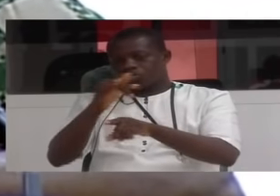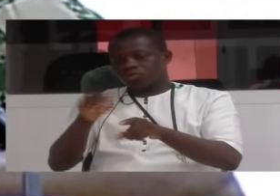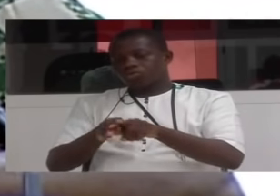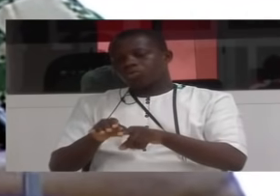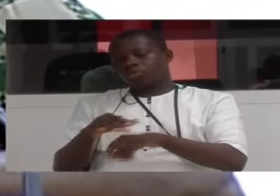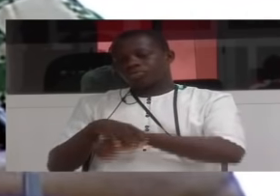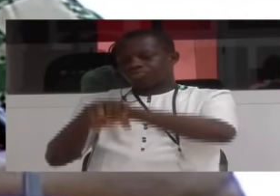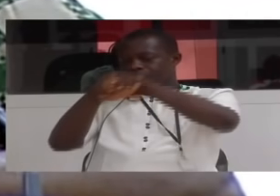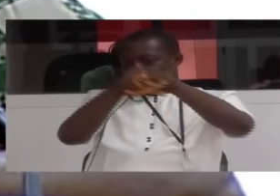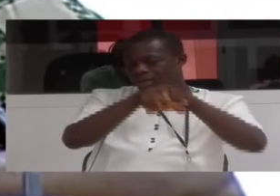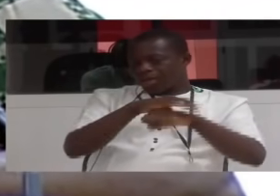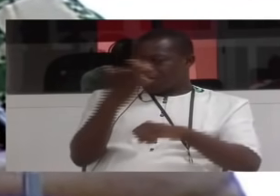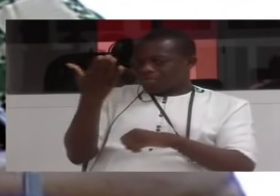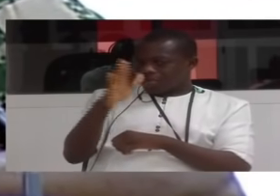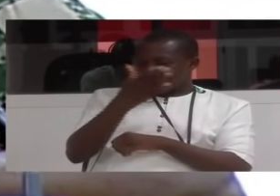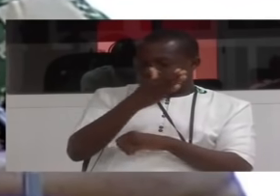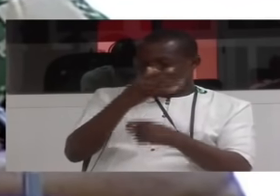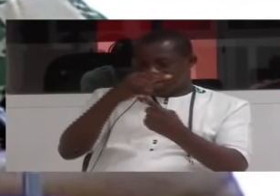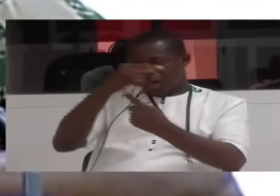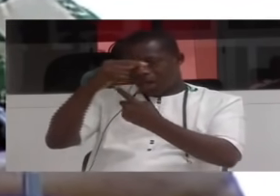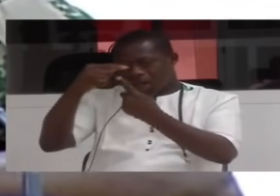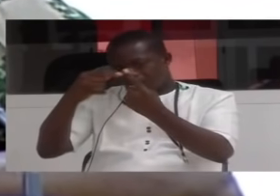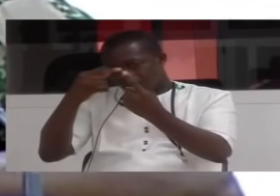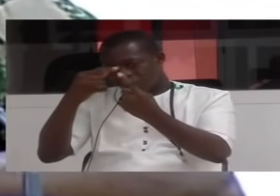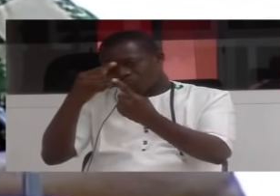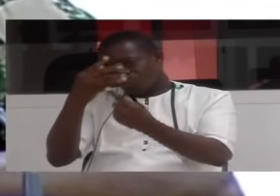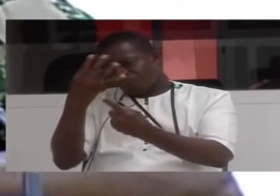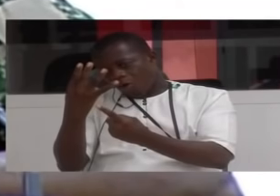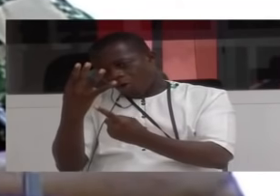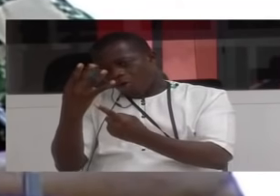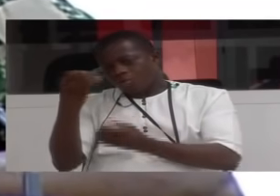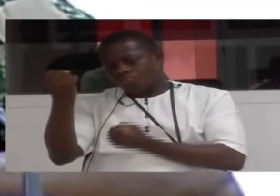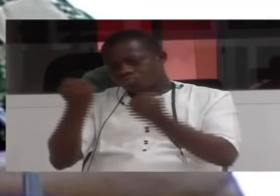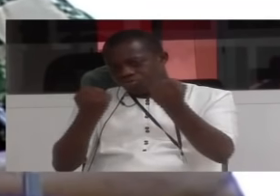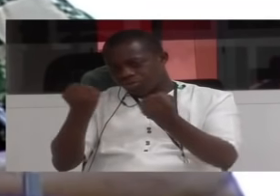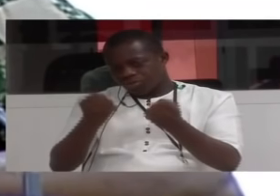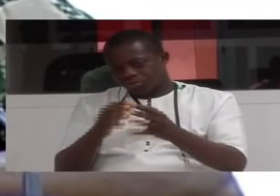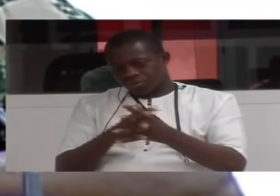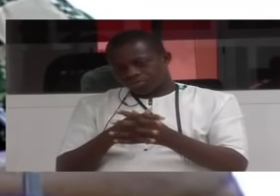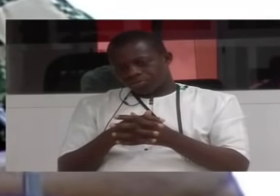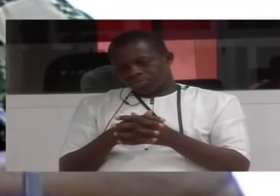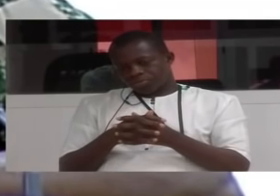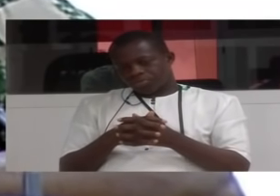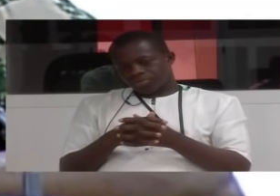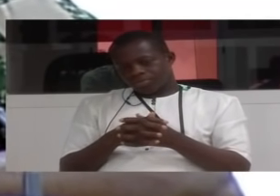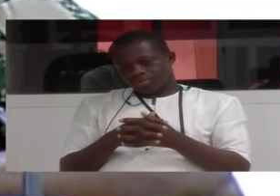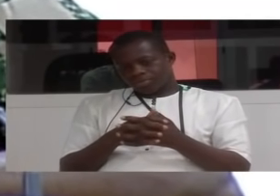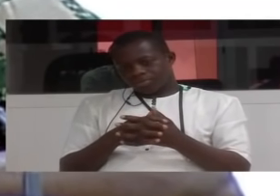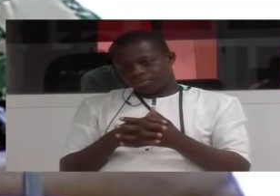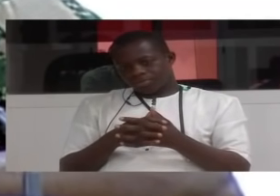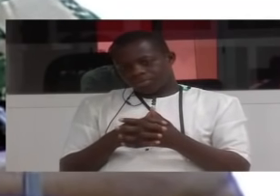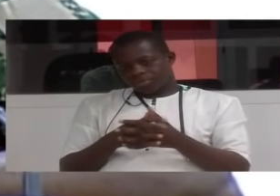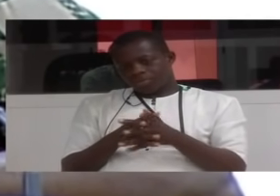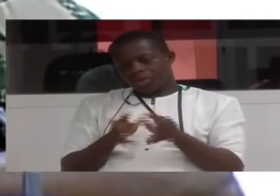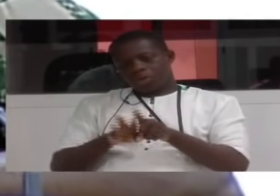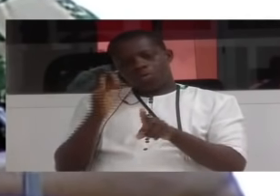bi dem na be nga ñenti moto. Our convoy was comprises almost four vehicles. Bañ